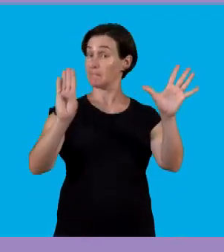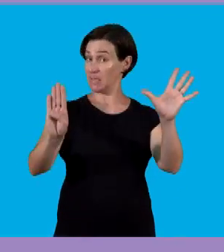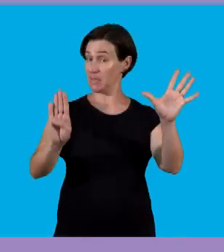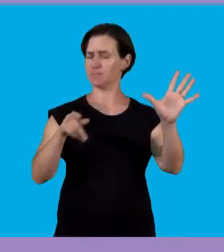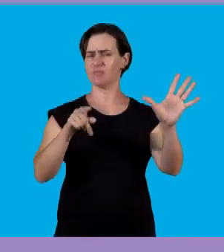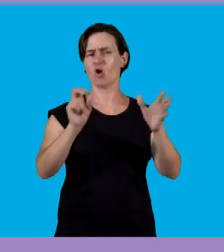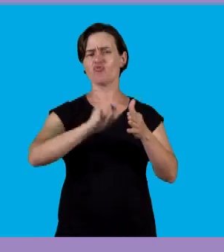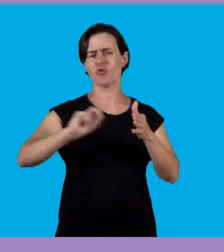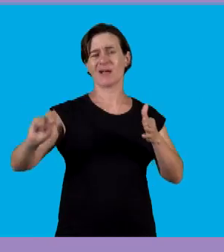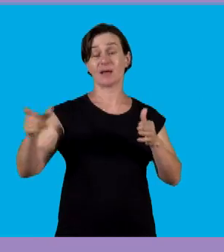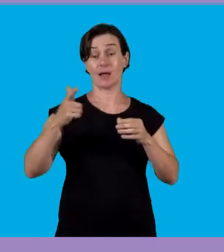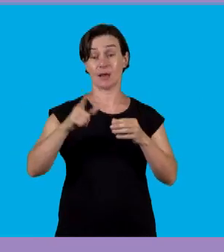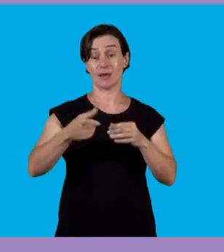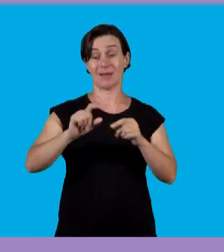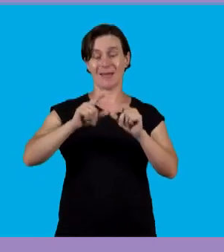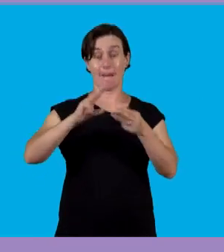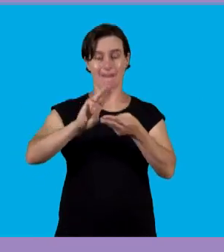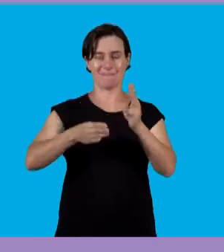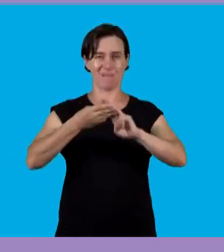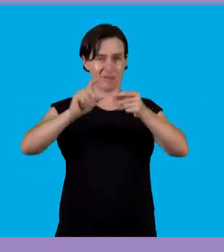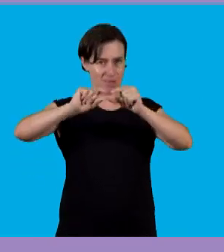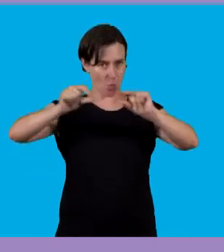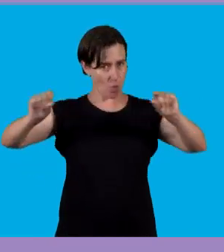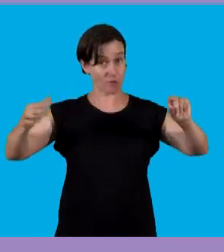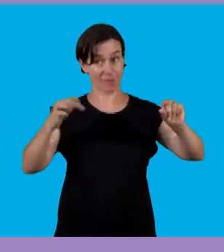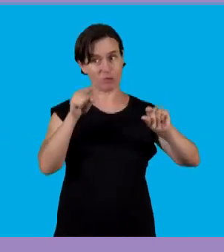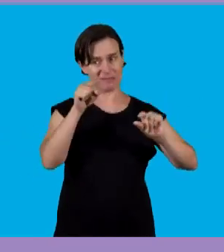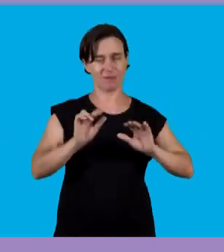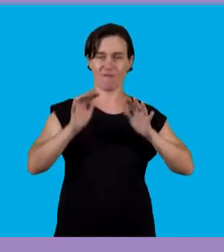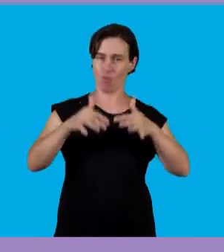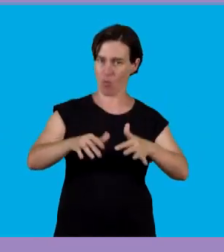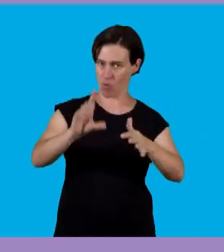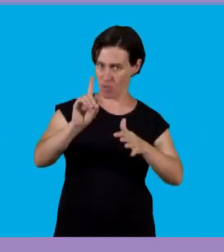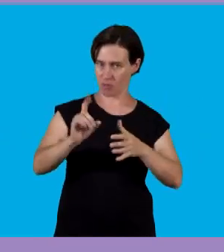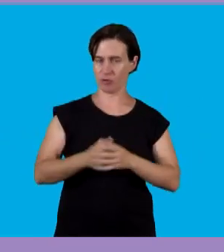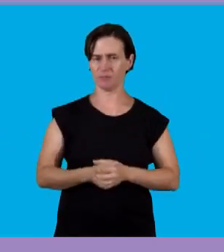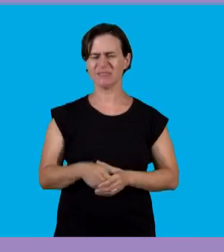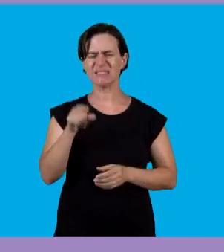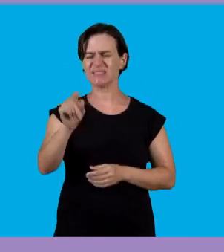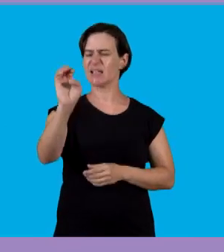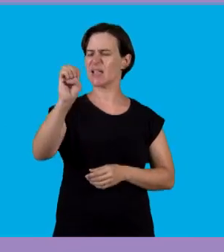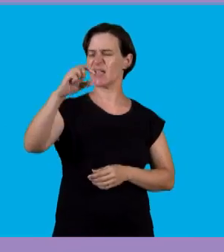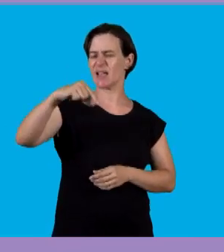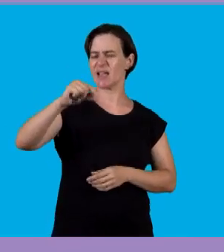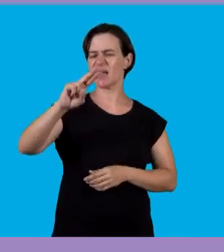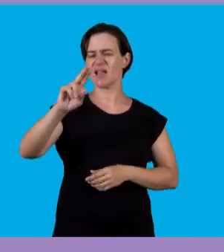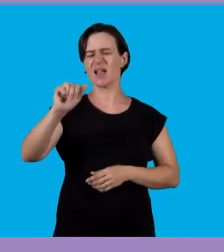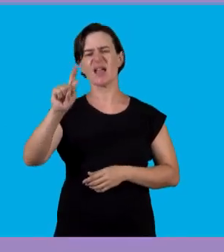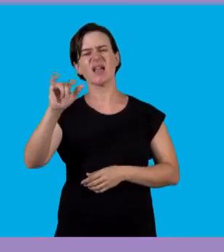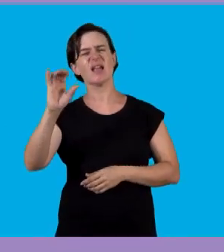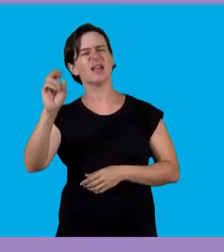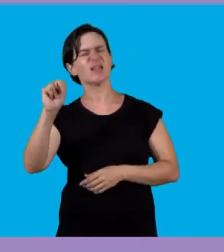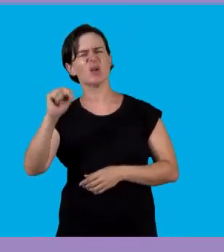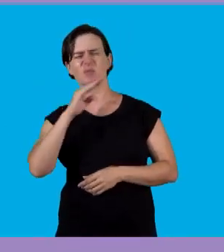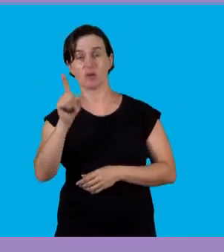write down the equation for this flow diagram. Now, remember, an equation is just two expressions that